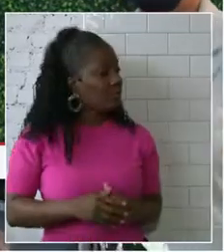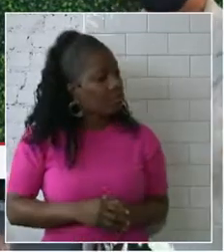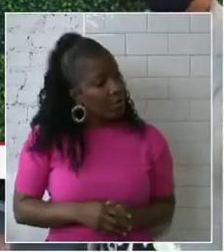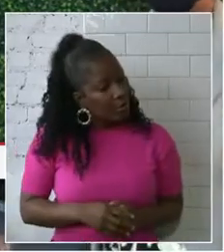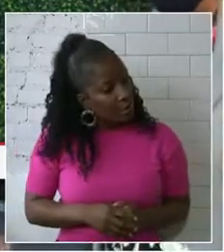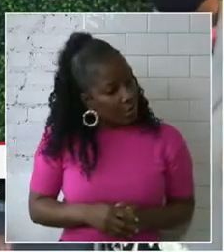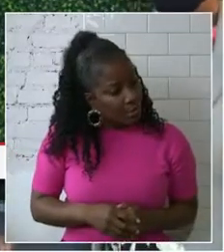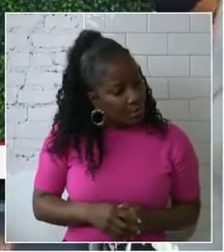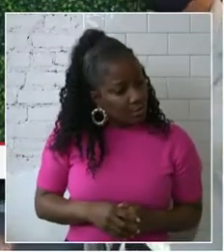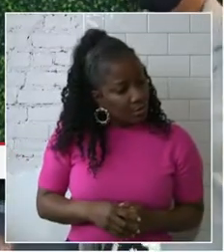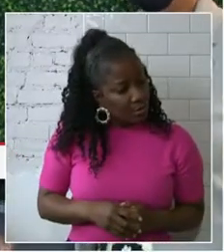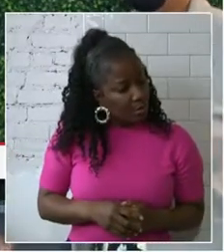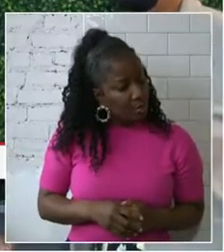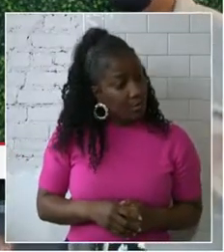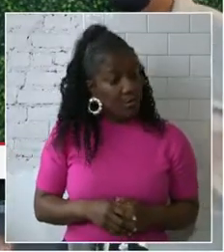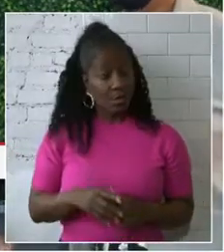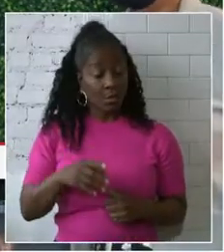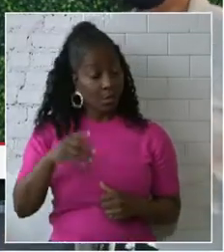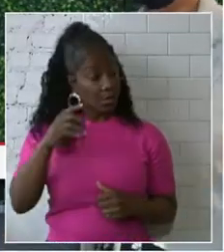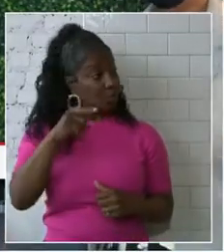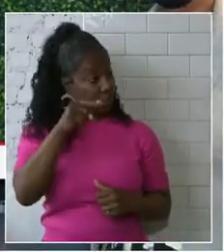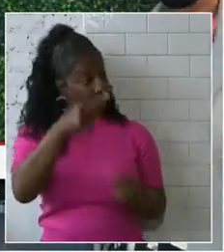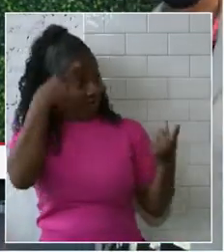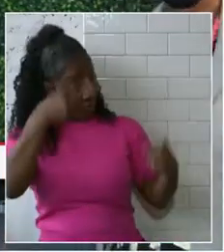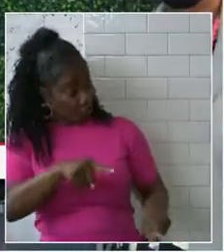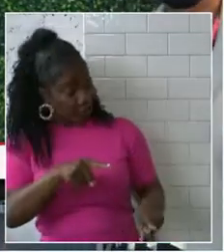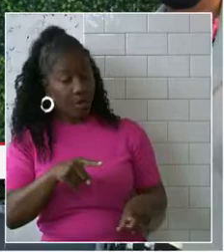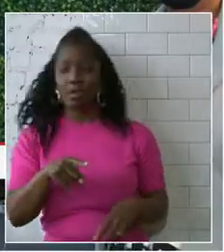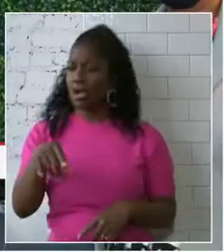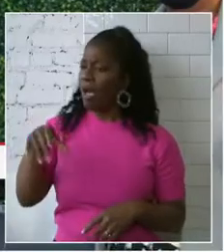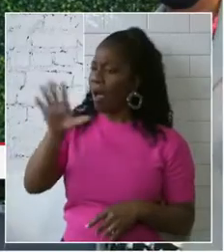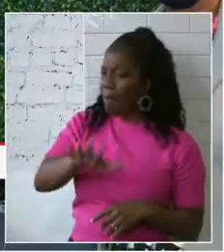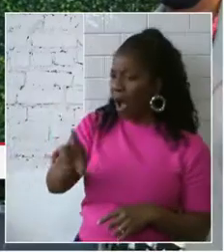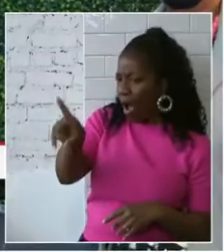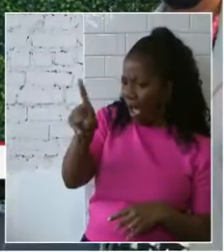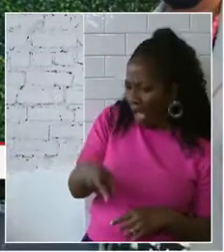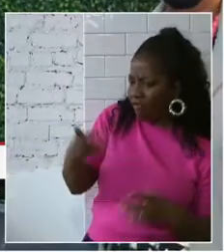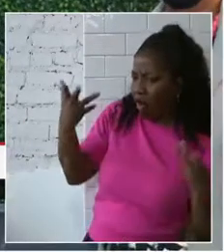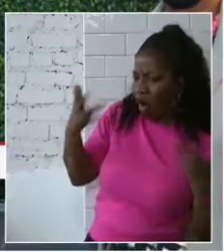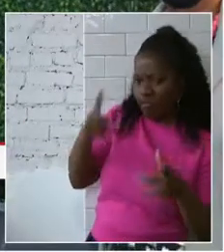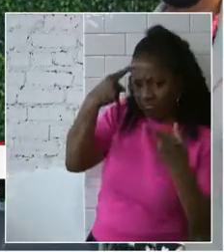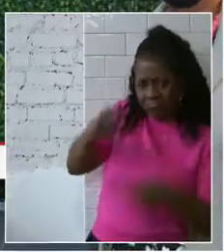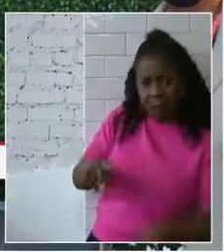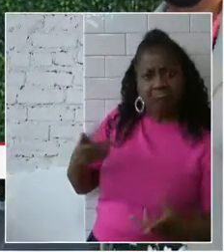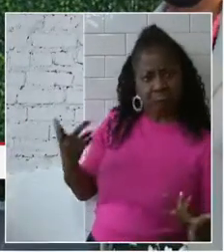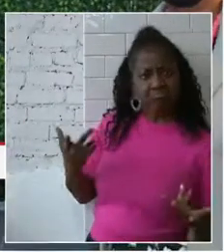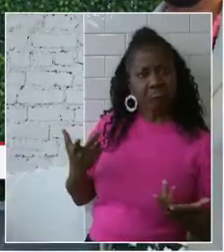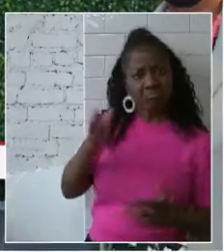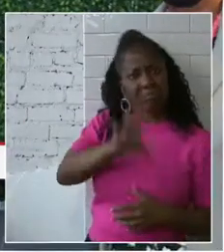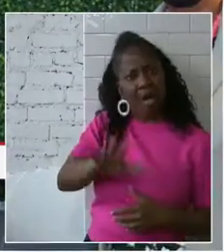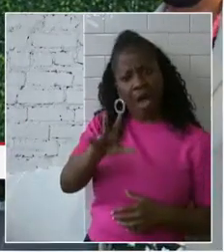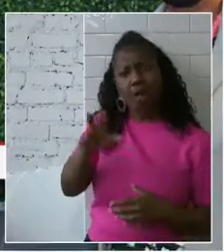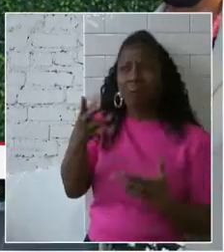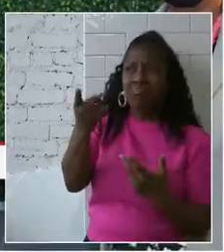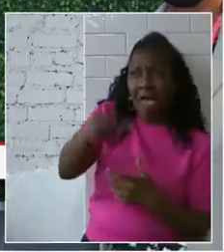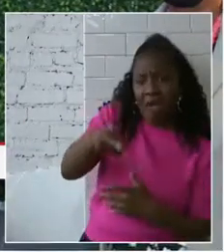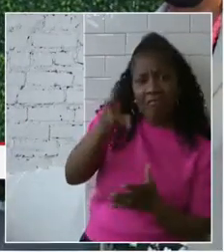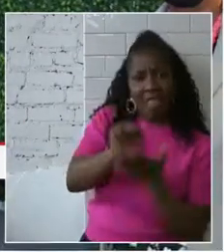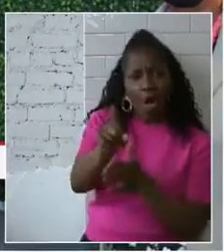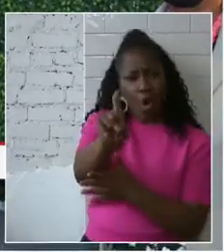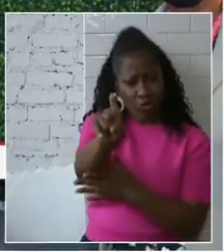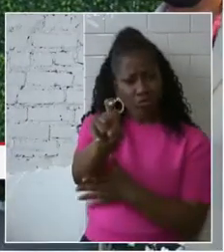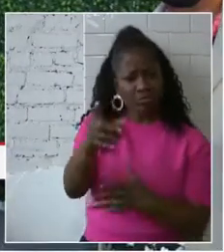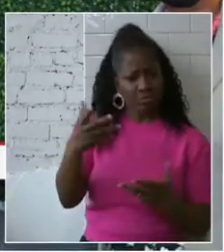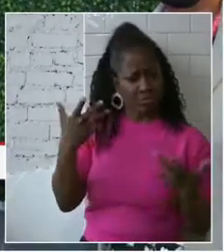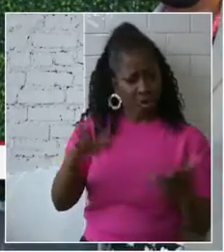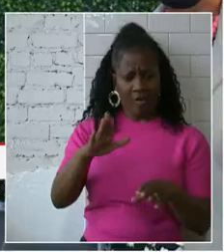They've agreed to this path forward. That's right. Approximately half of those 100s are now, half of that 100 that I mentioned